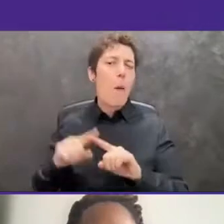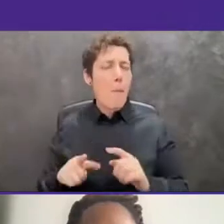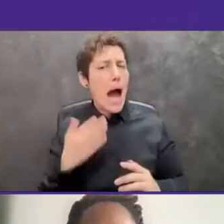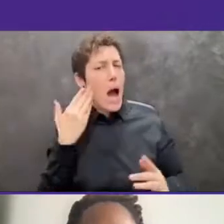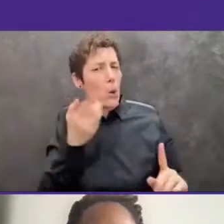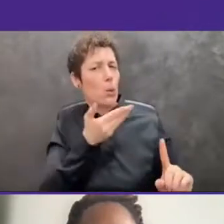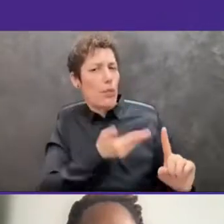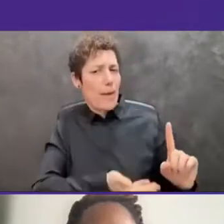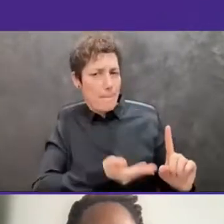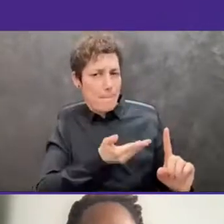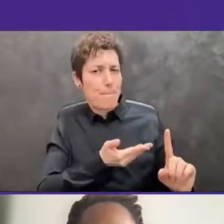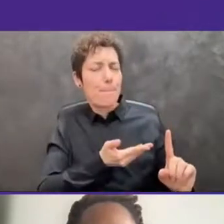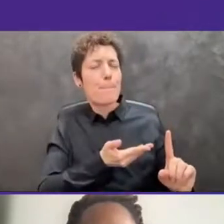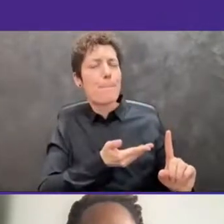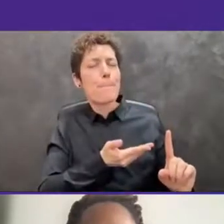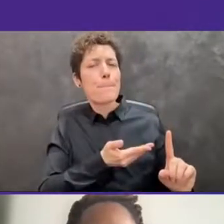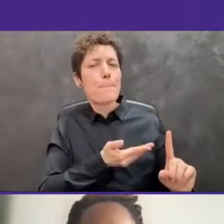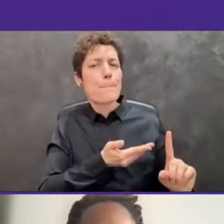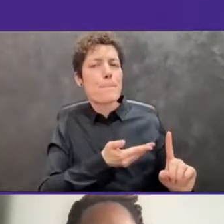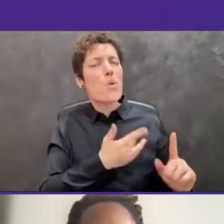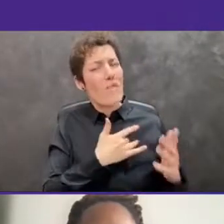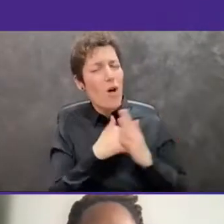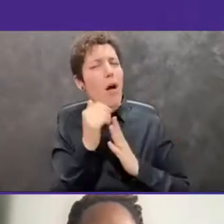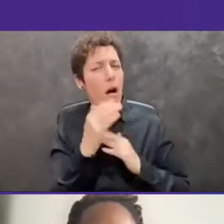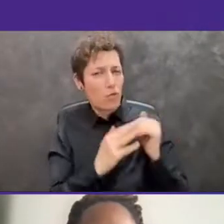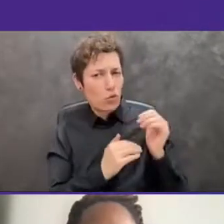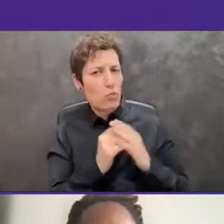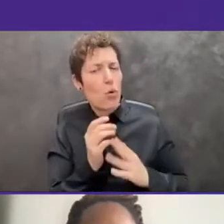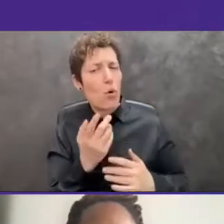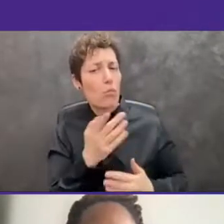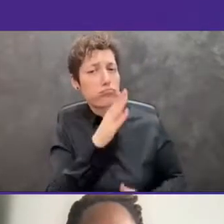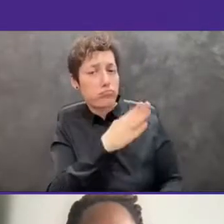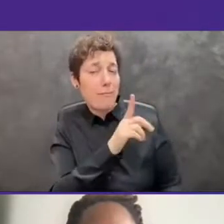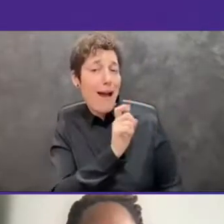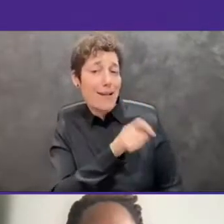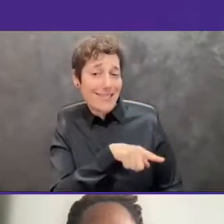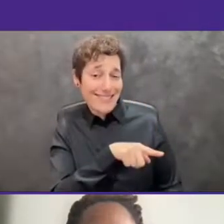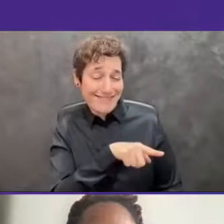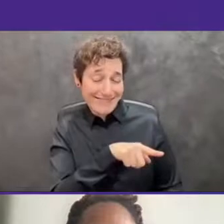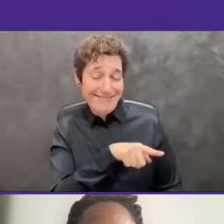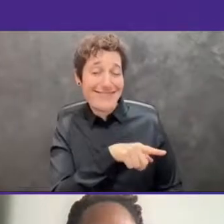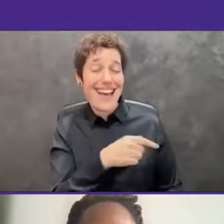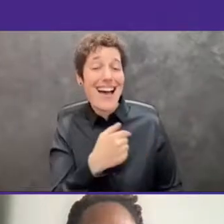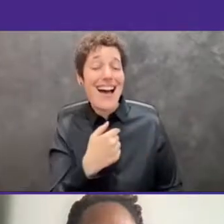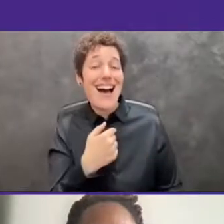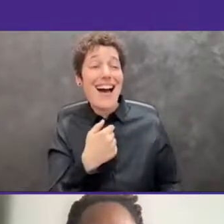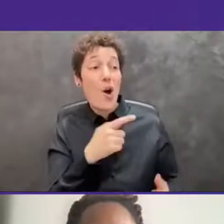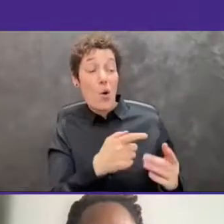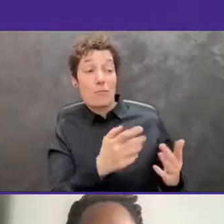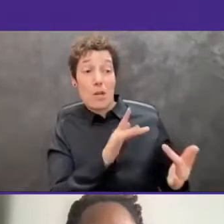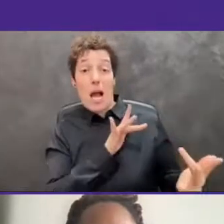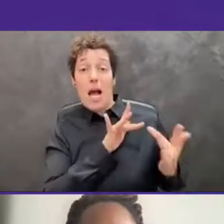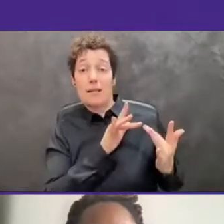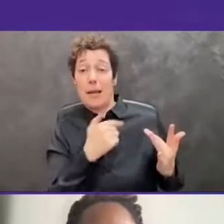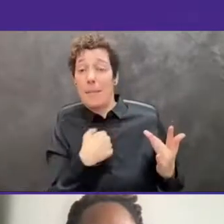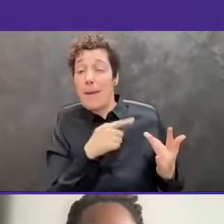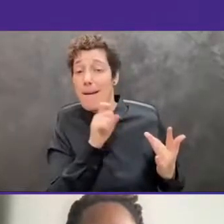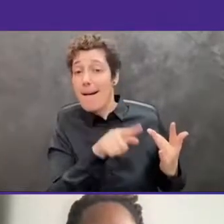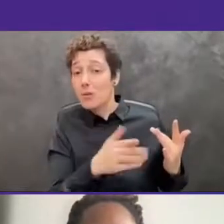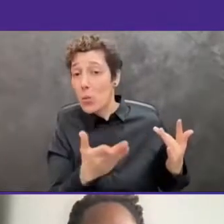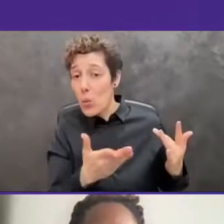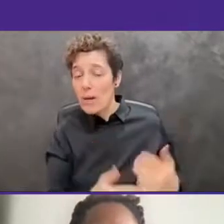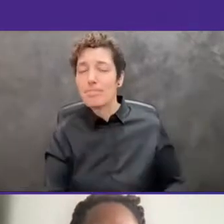I felt very comfortable asking the question when the call came, would